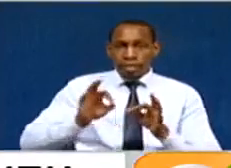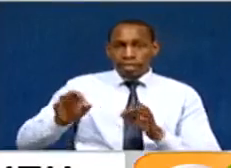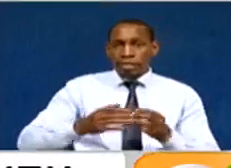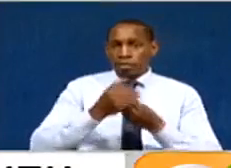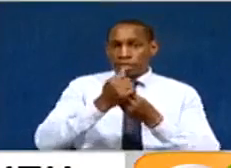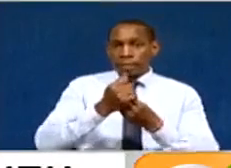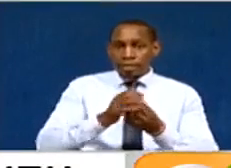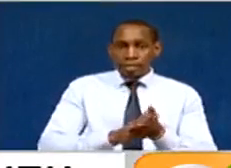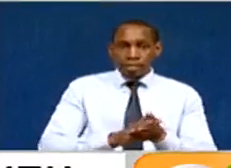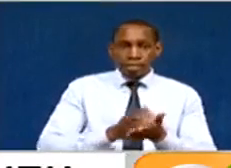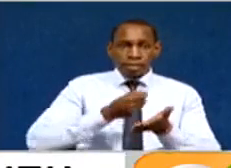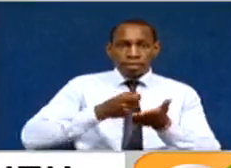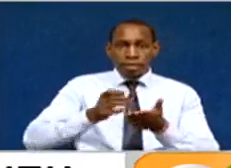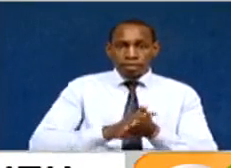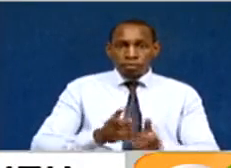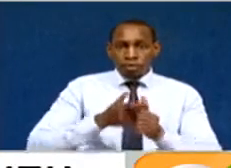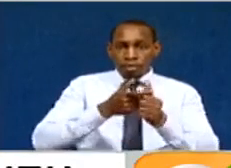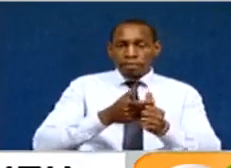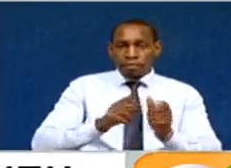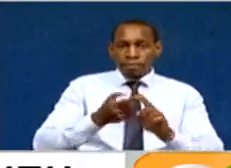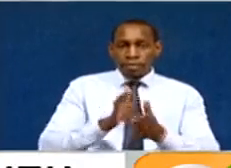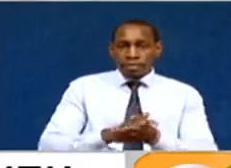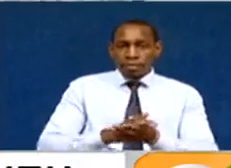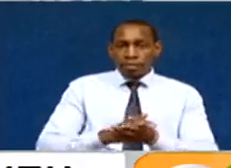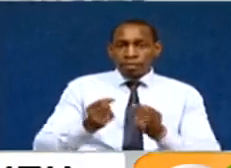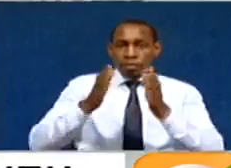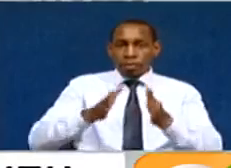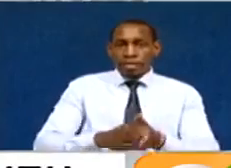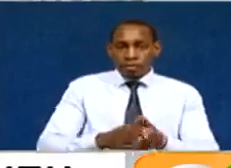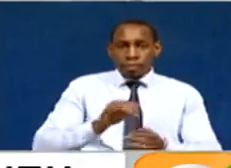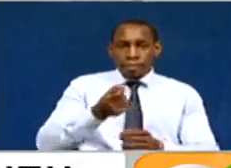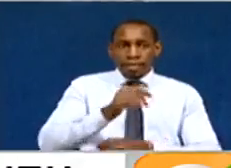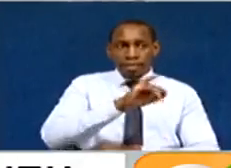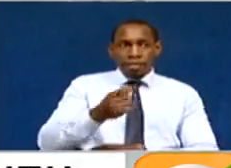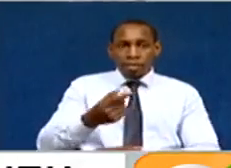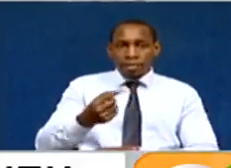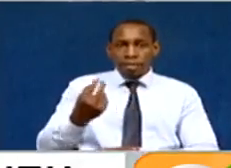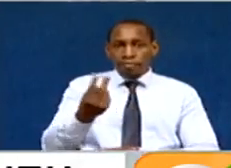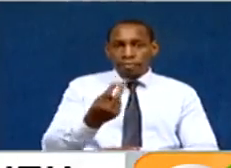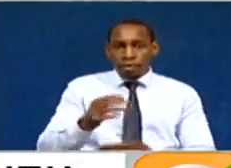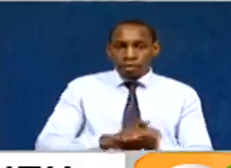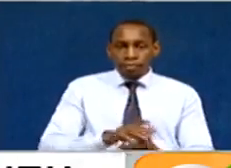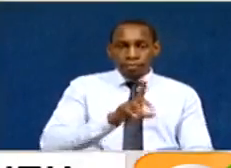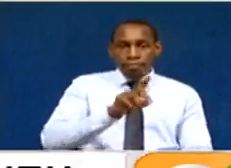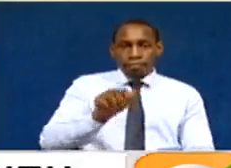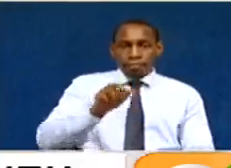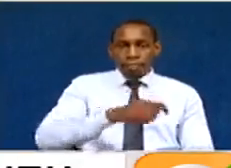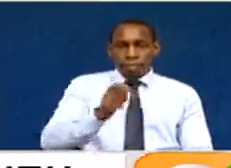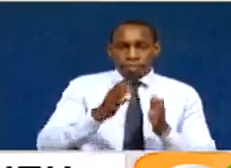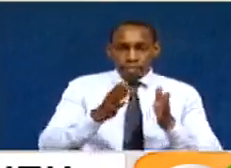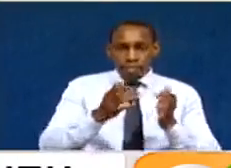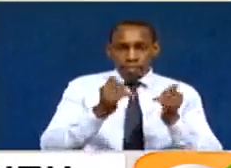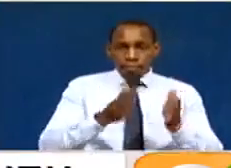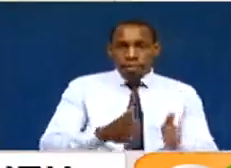the partnership coincided with the awarding of the first two recipients of the January and February awards, tennis player Angela